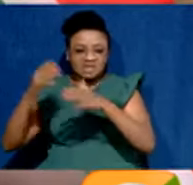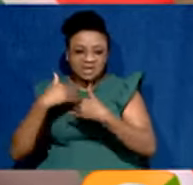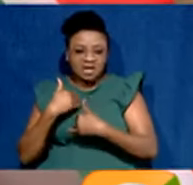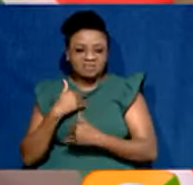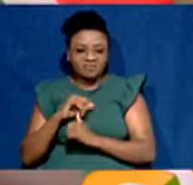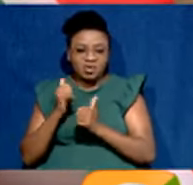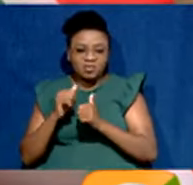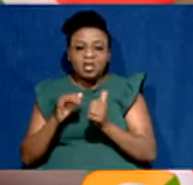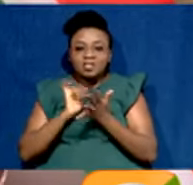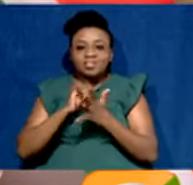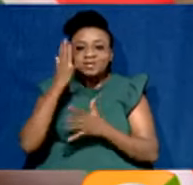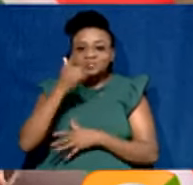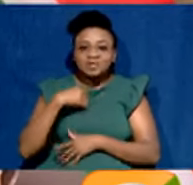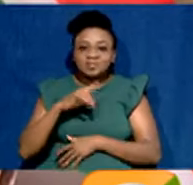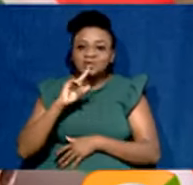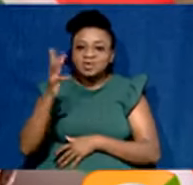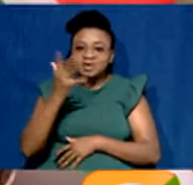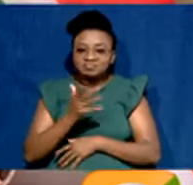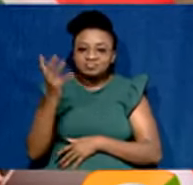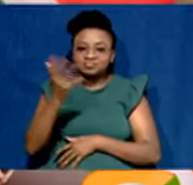we are importing $500